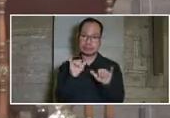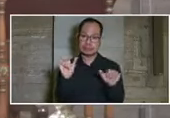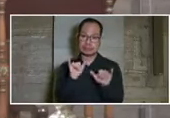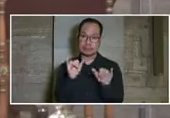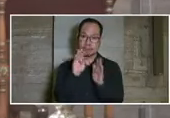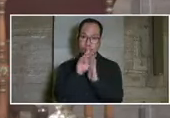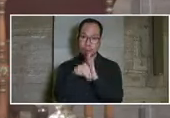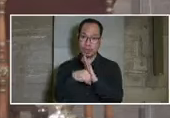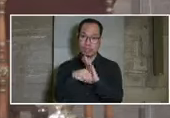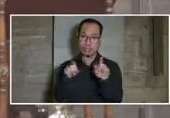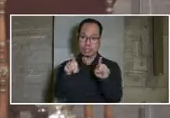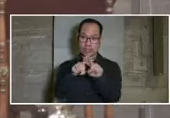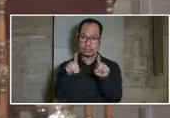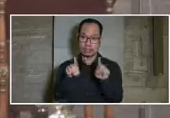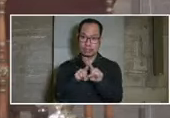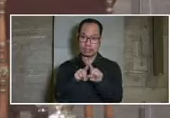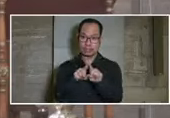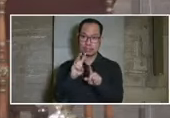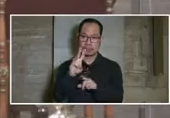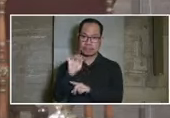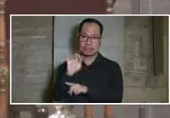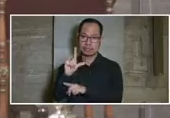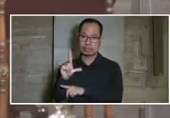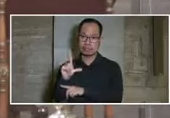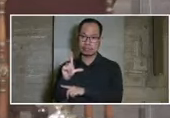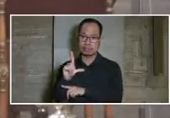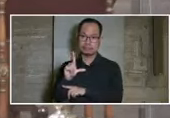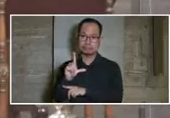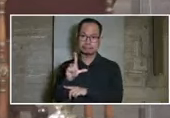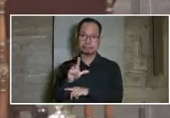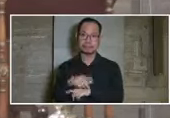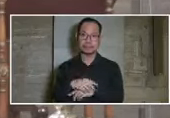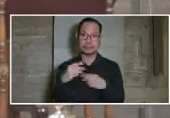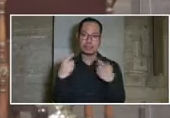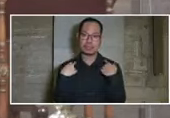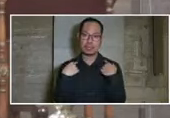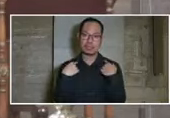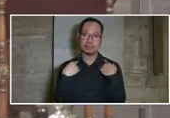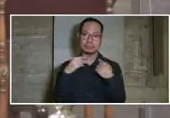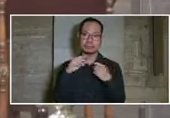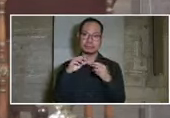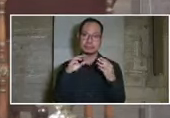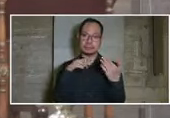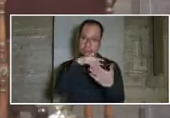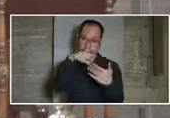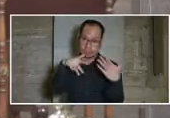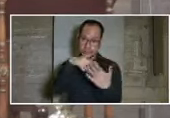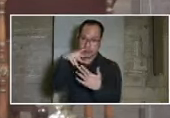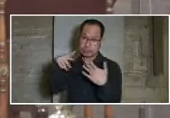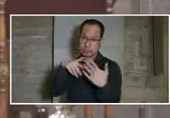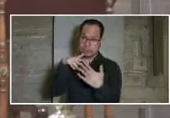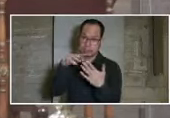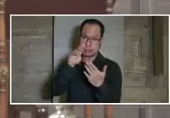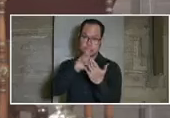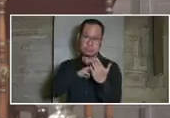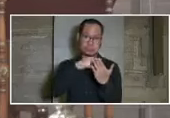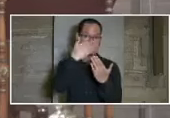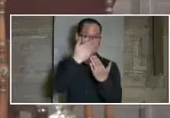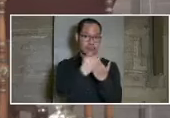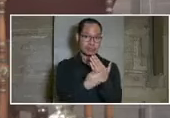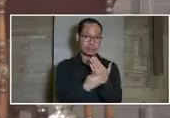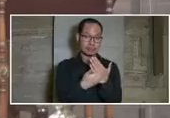well. We would come up with fellowships, we would come up with programs kung